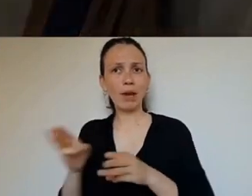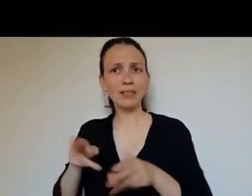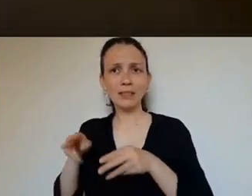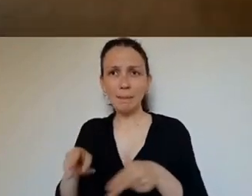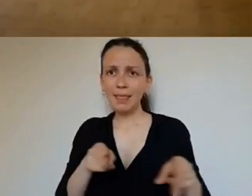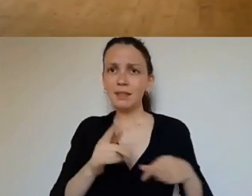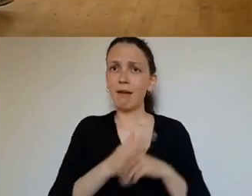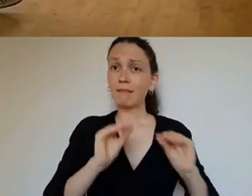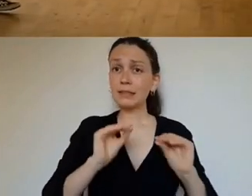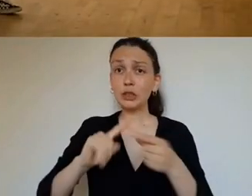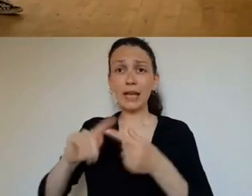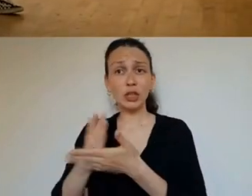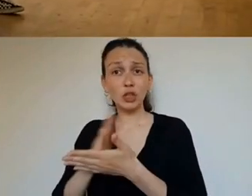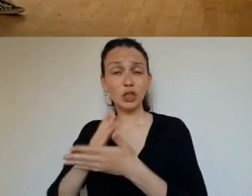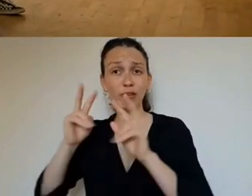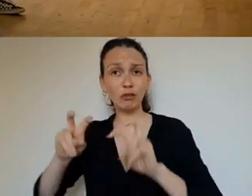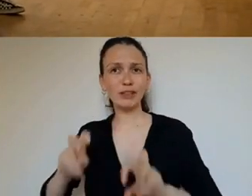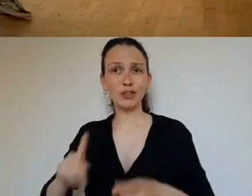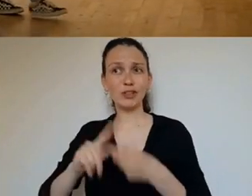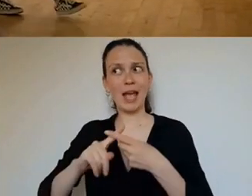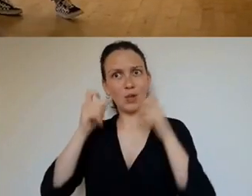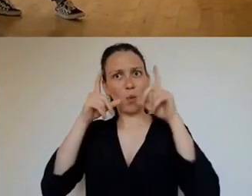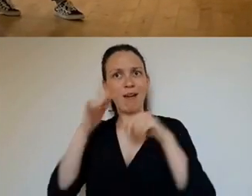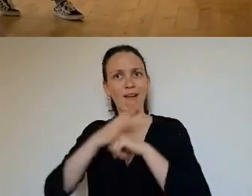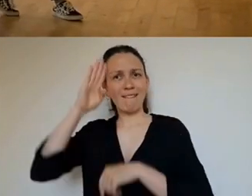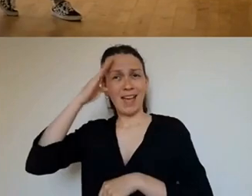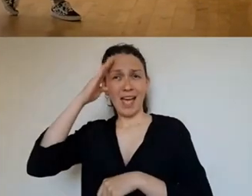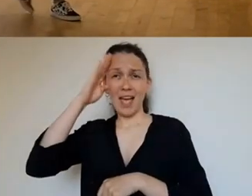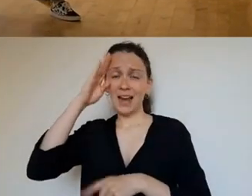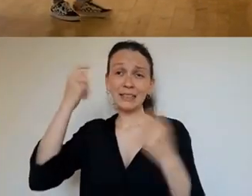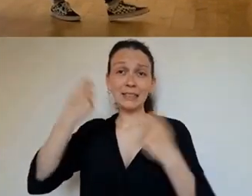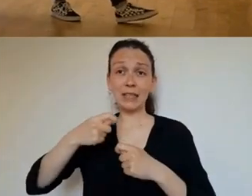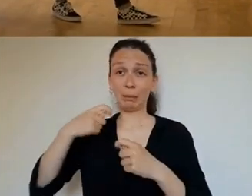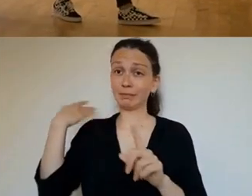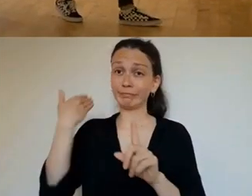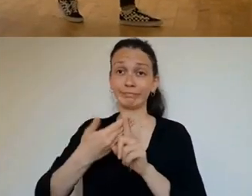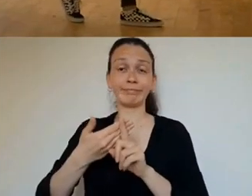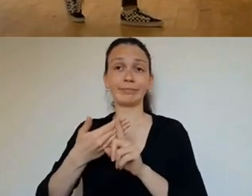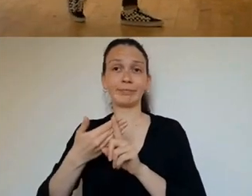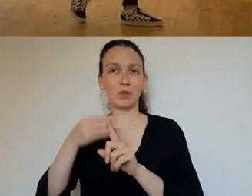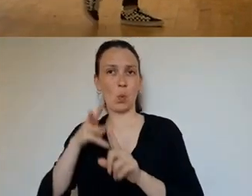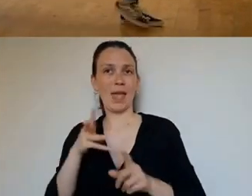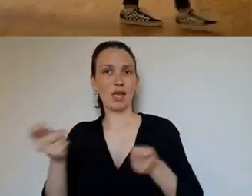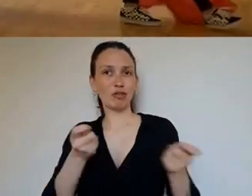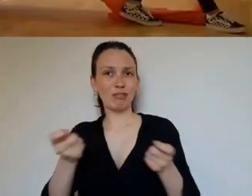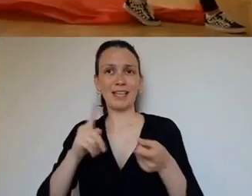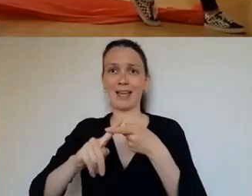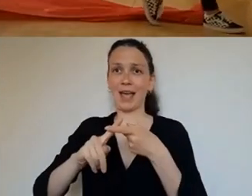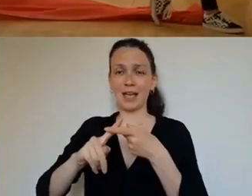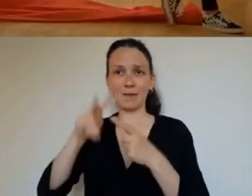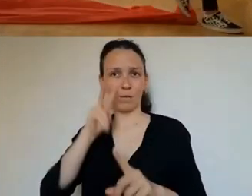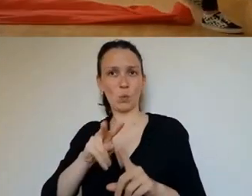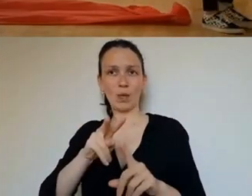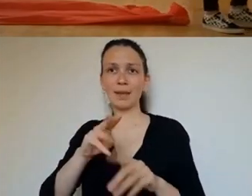genders. At the time, these forms were a total nightmare, but eventually the rigorous ethics process would enable and